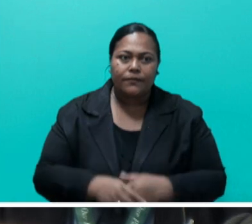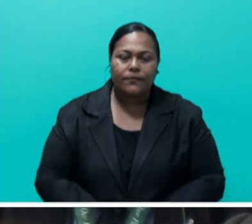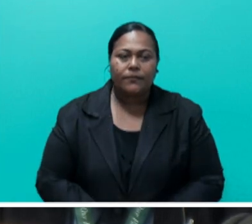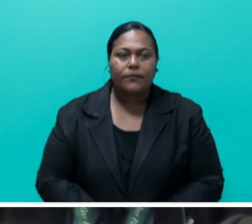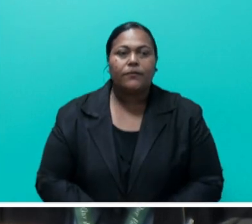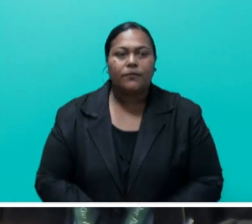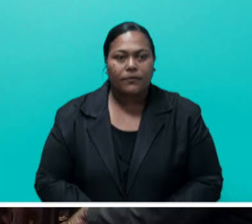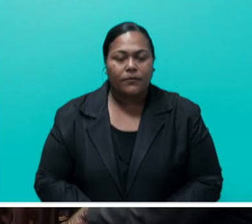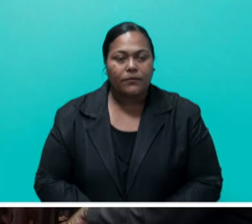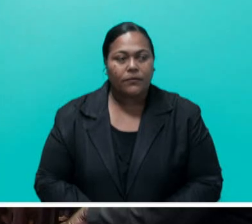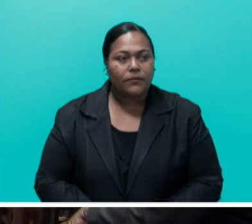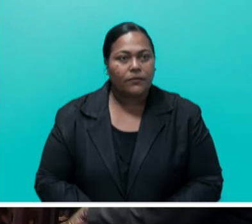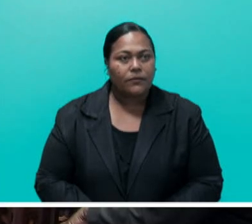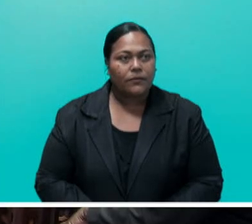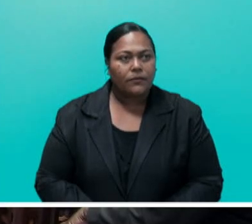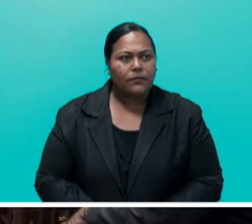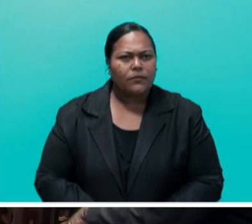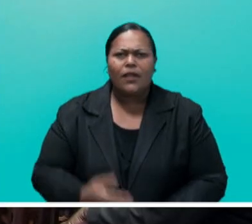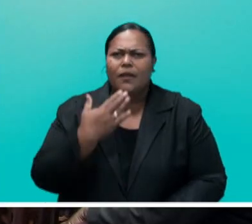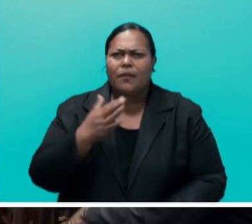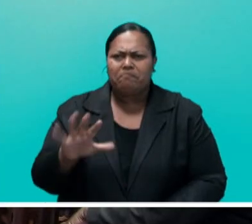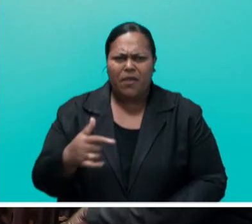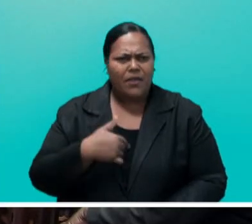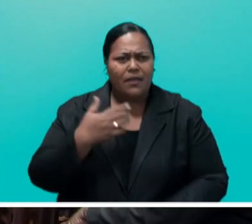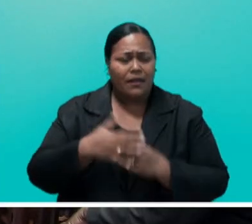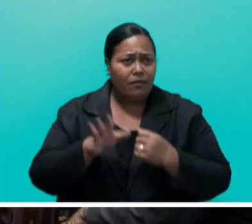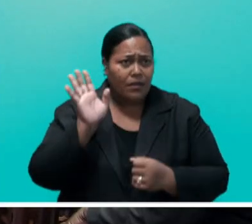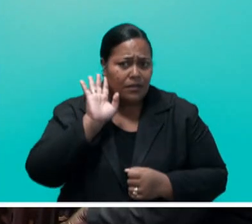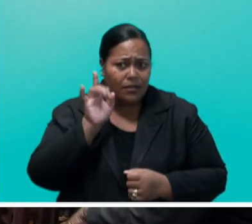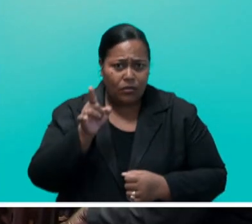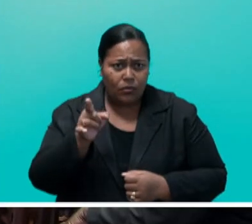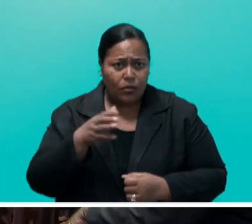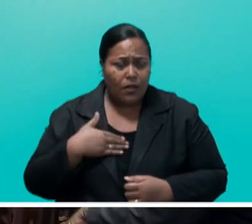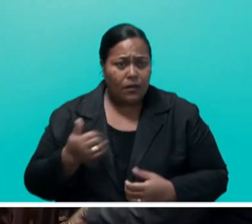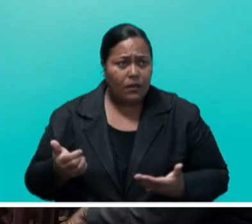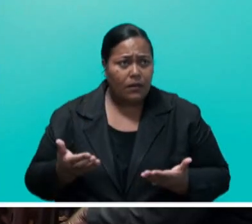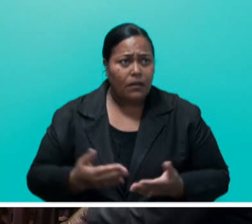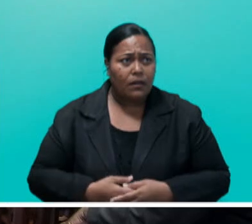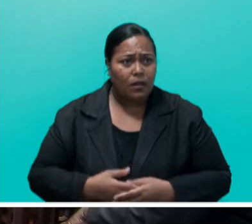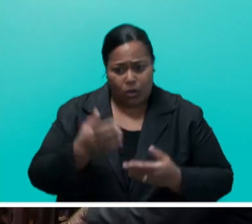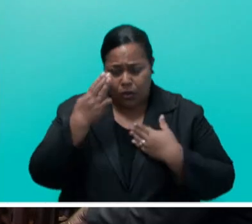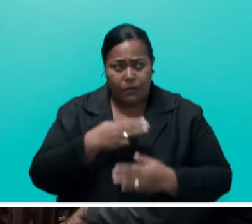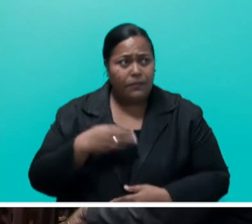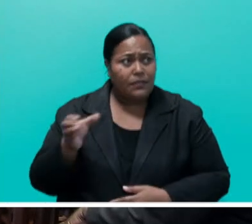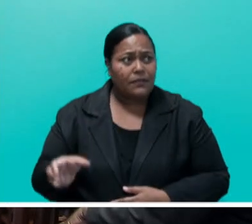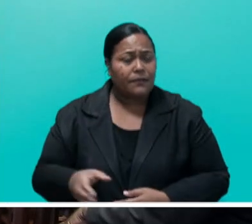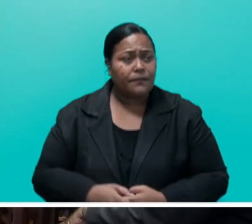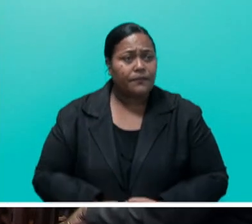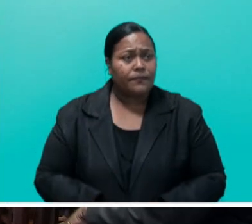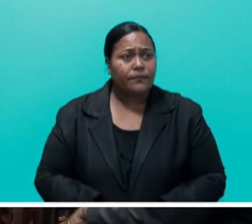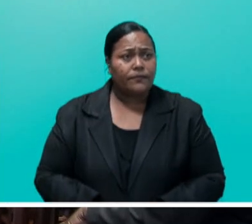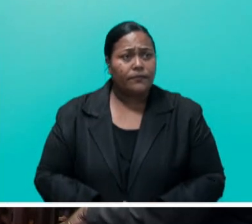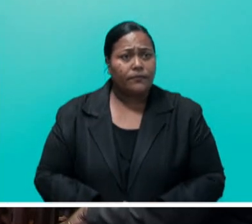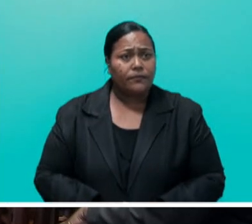you. Maybe I did not hear you well, Honorable Minister, on the thrust